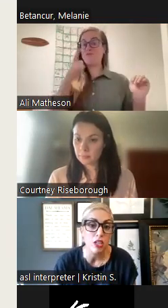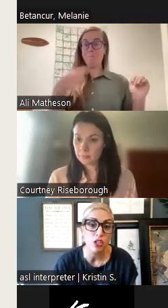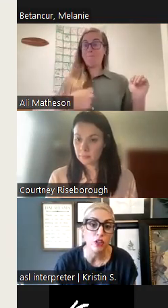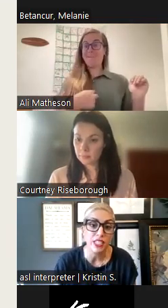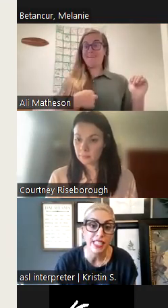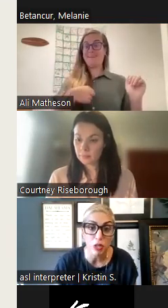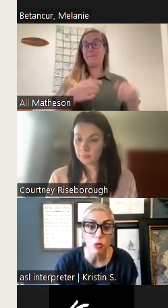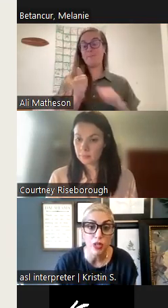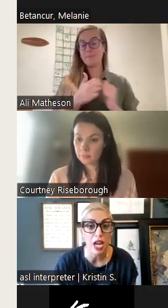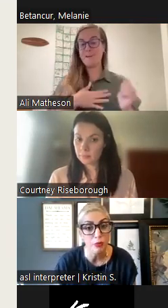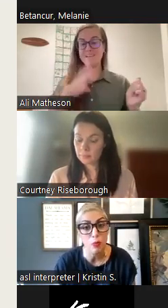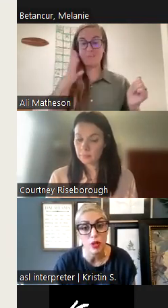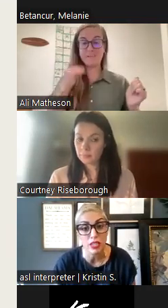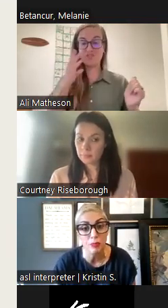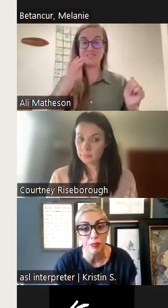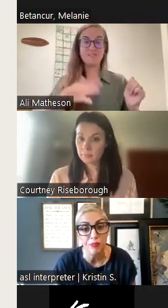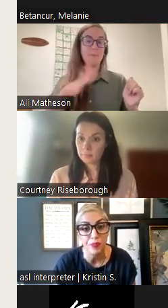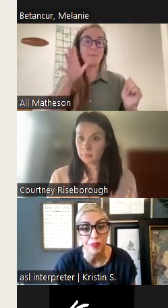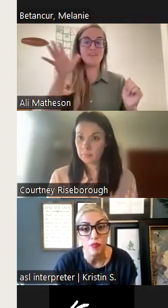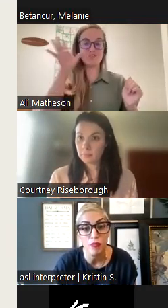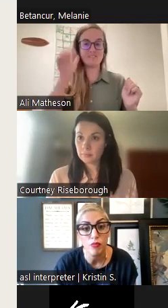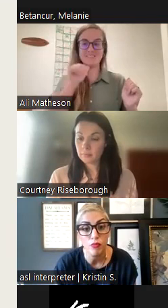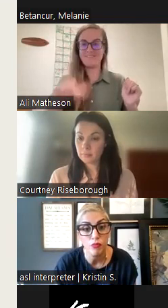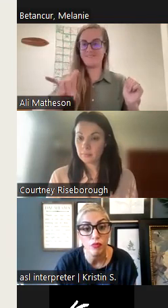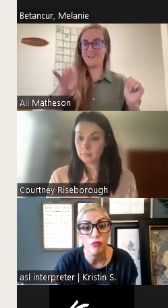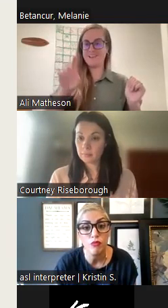hearing. So for example, when I was born,